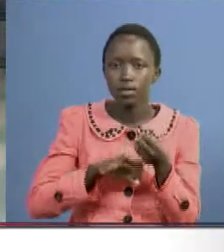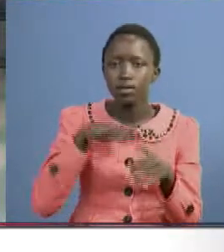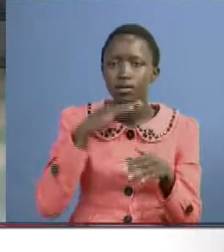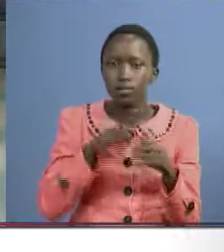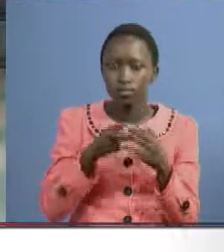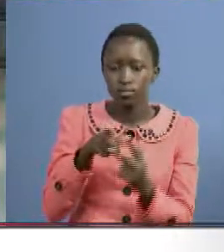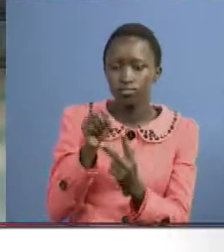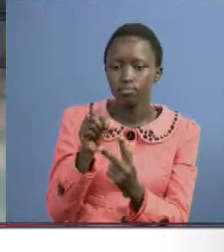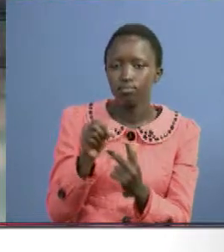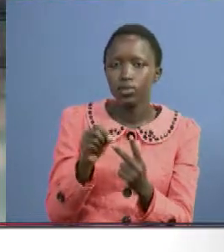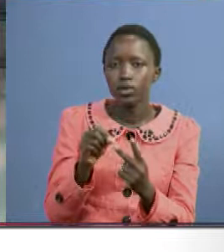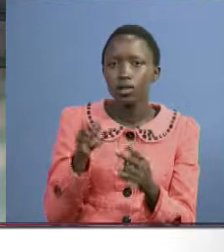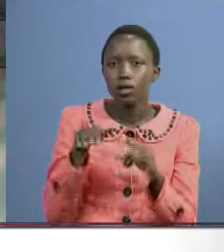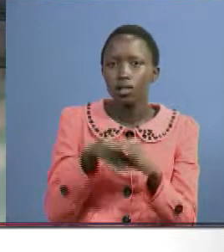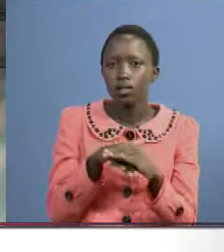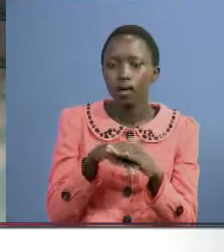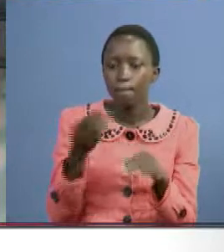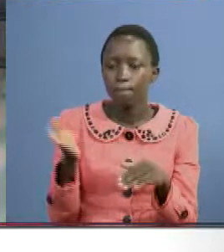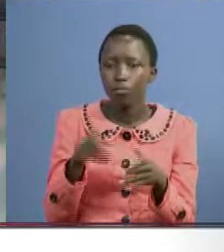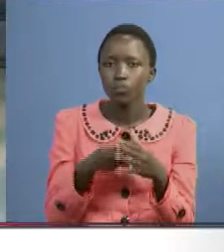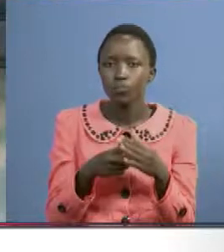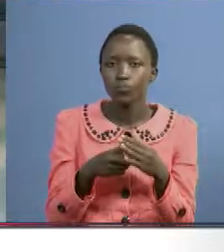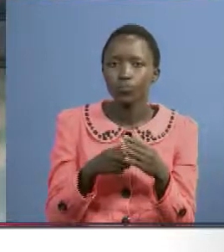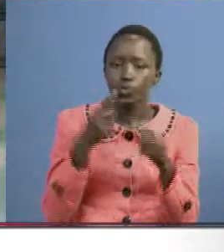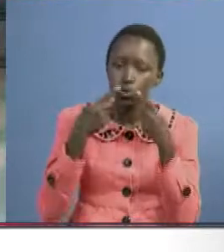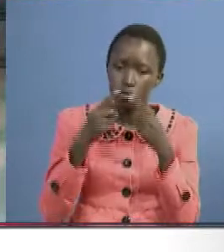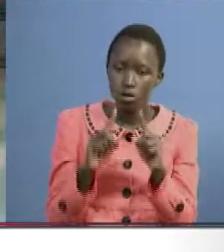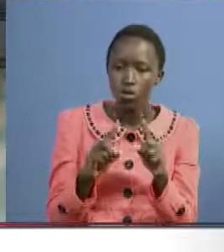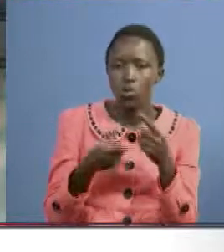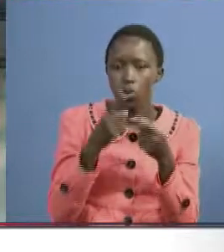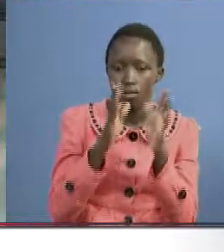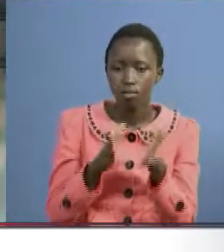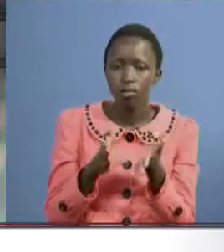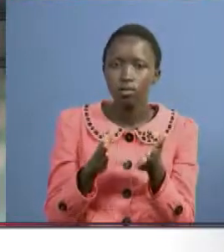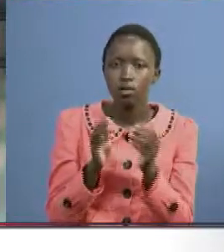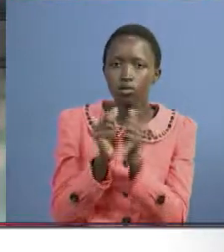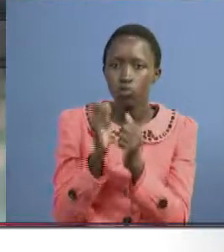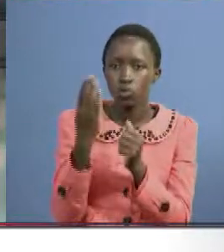MP for Kitui West. Edith has, or rather was, declared the winner after garnering